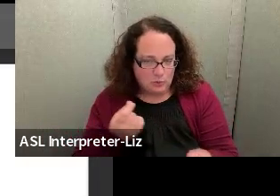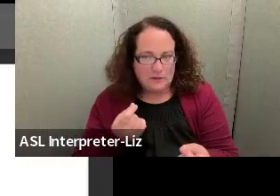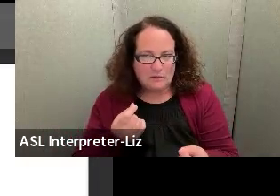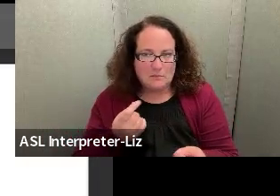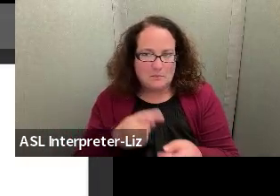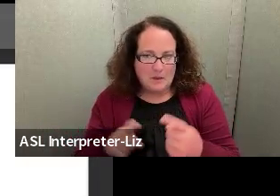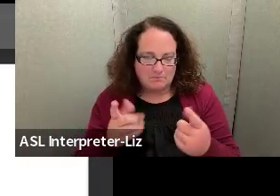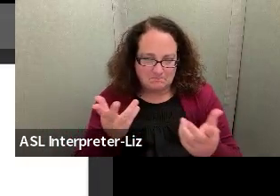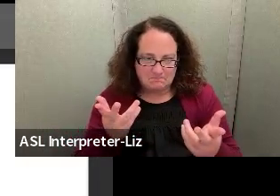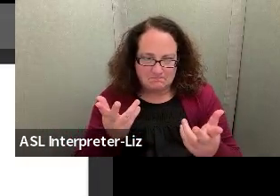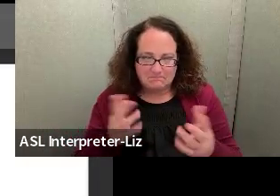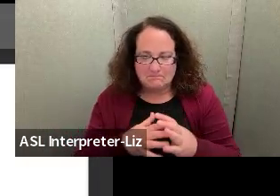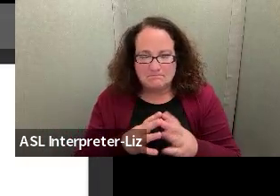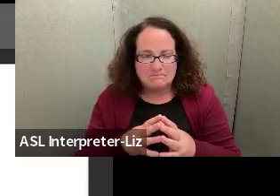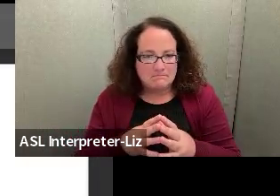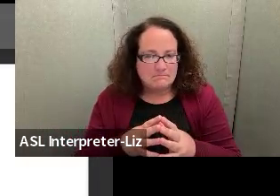but